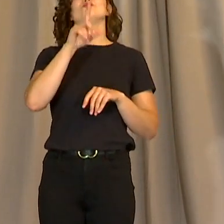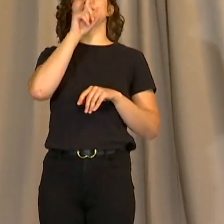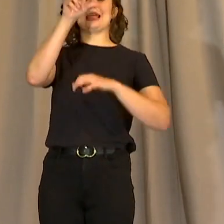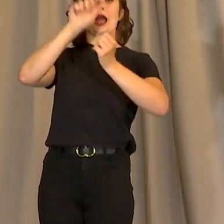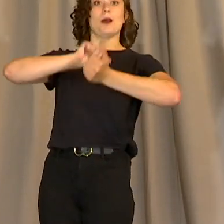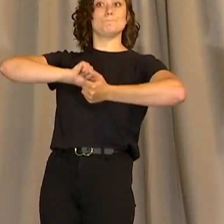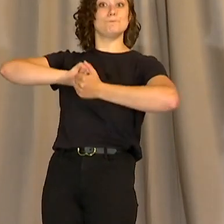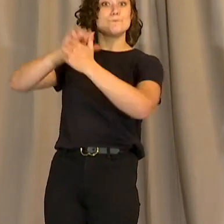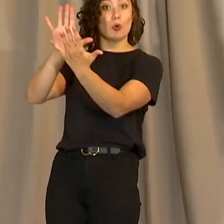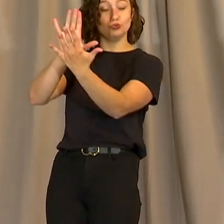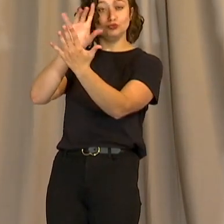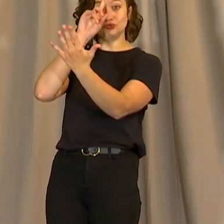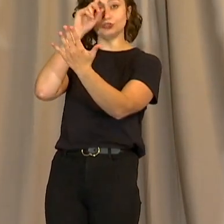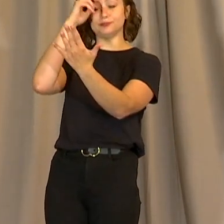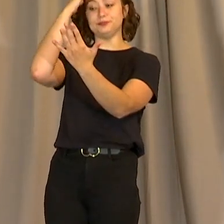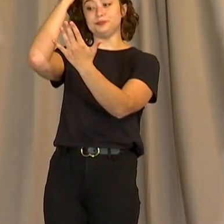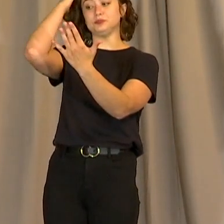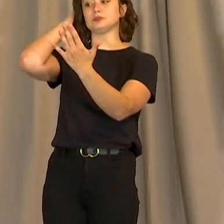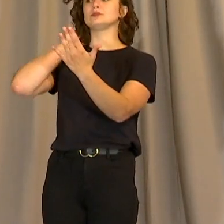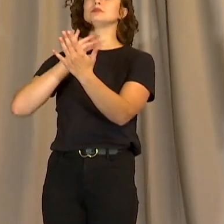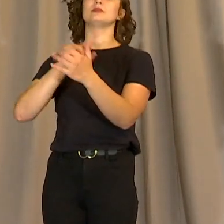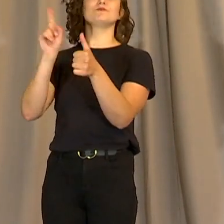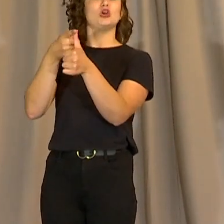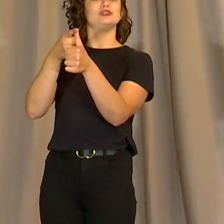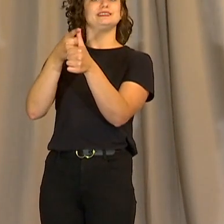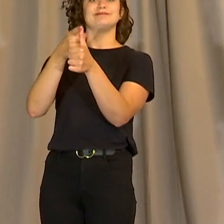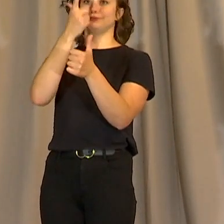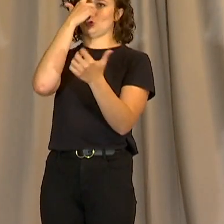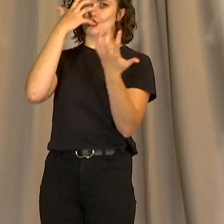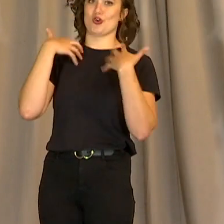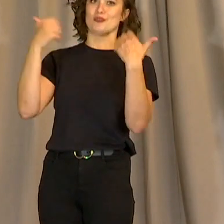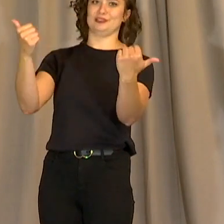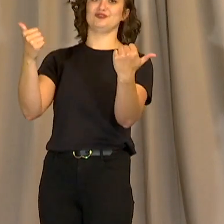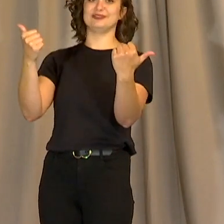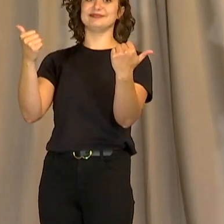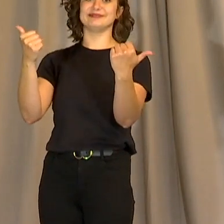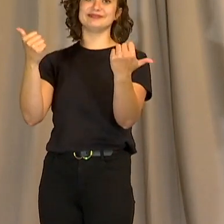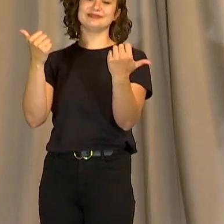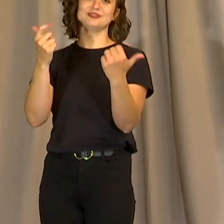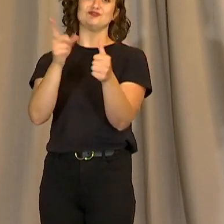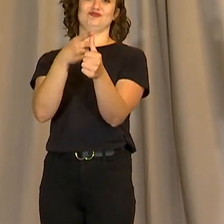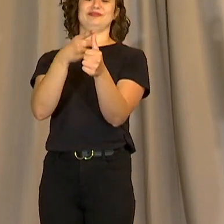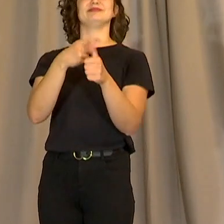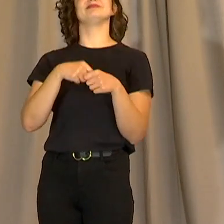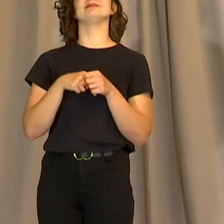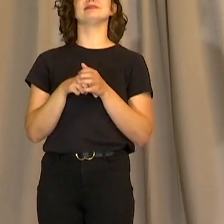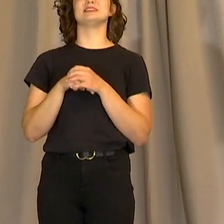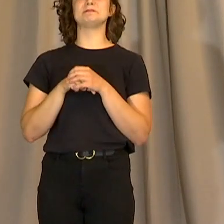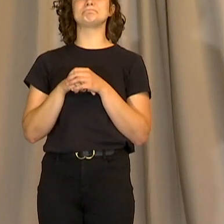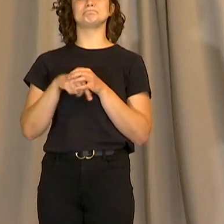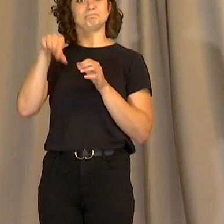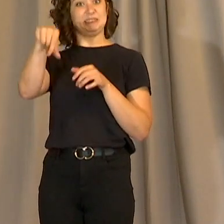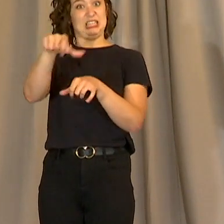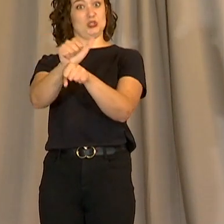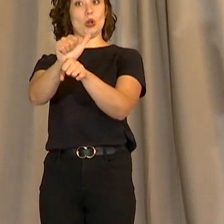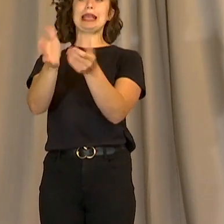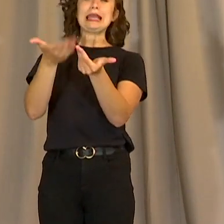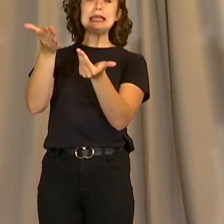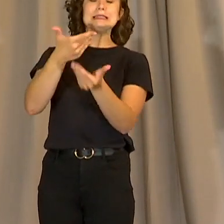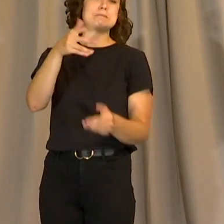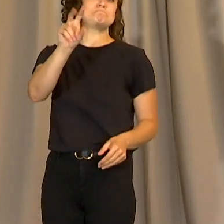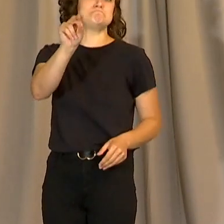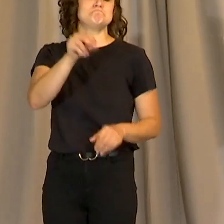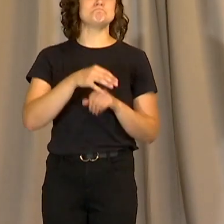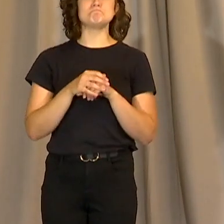is first the courage, right? I don't think that this work is easy work. I don't think that